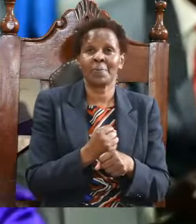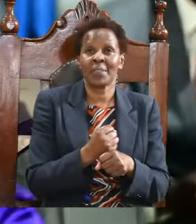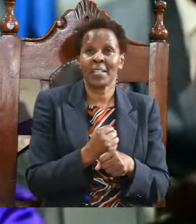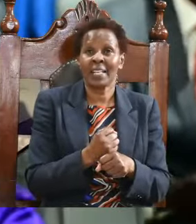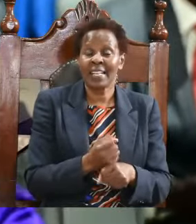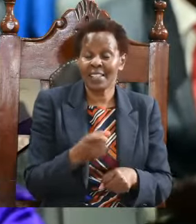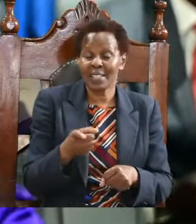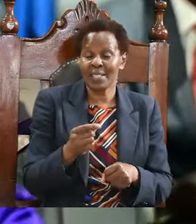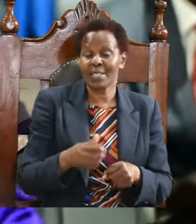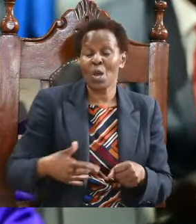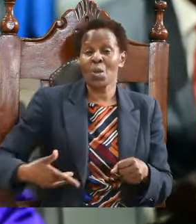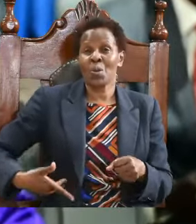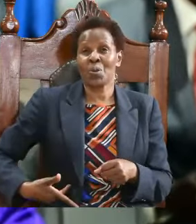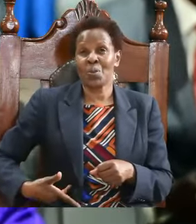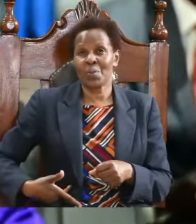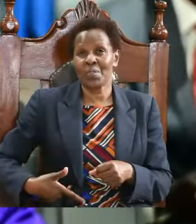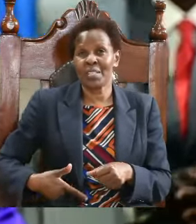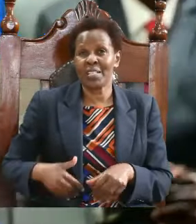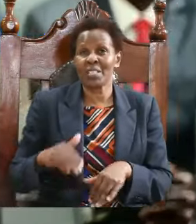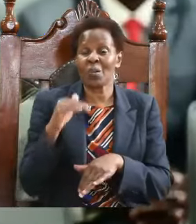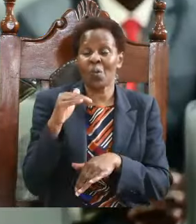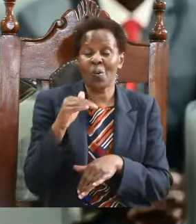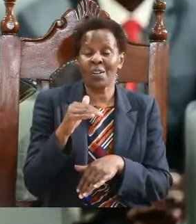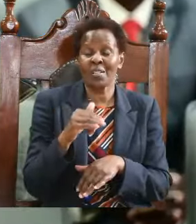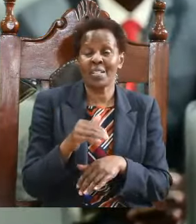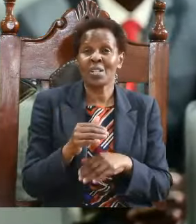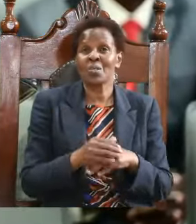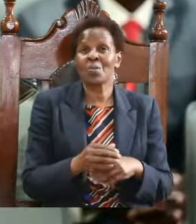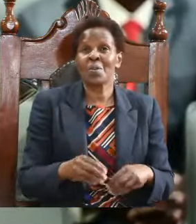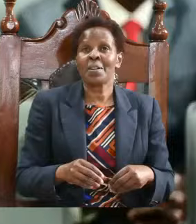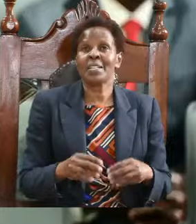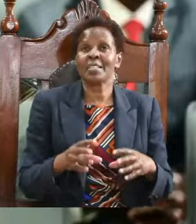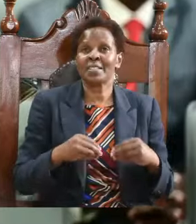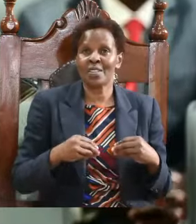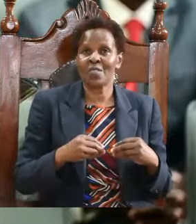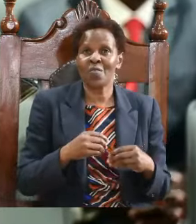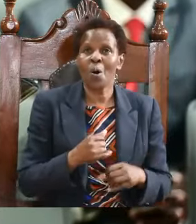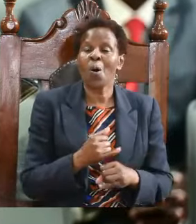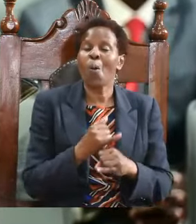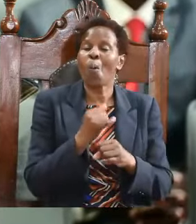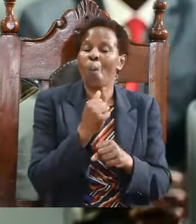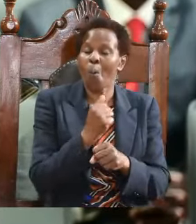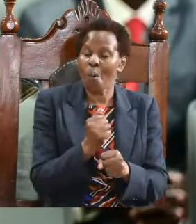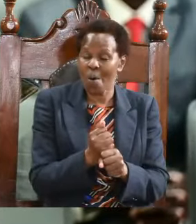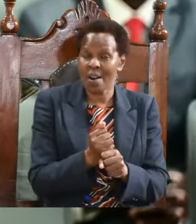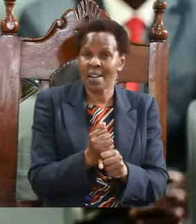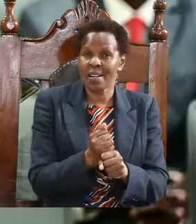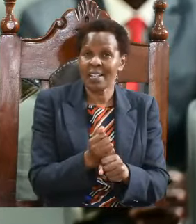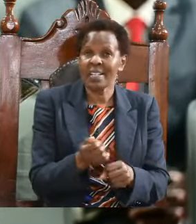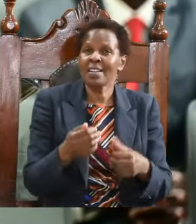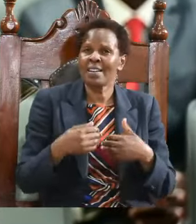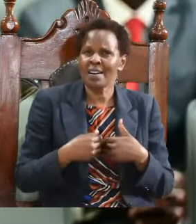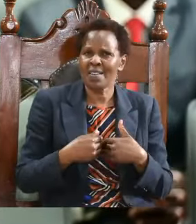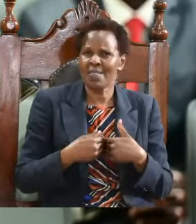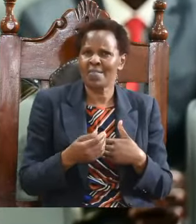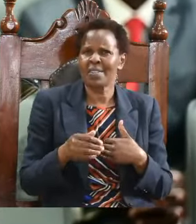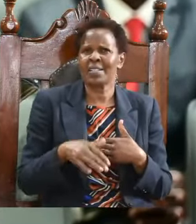government, he was called several times to be offered a job. Si ati hana kazi, akona kazi